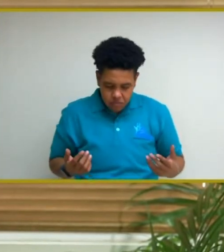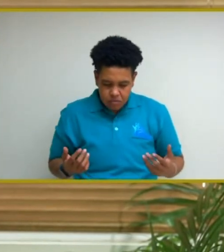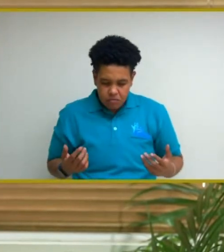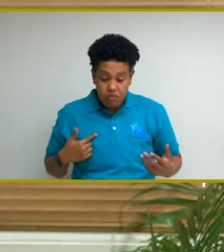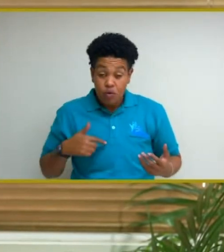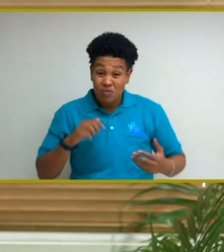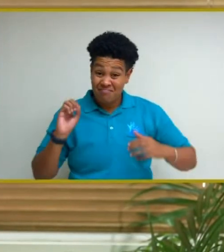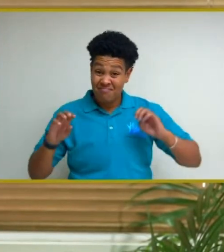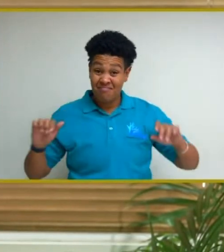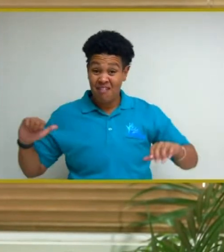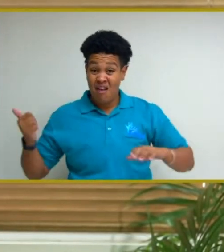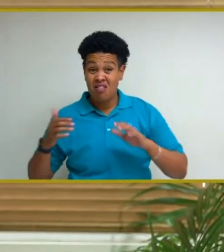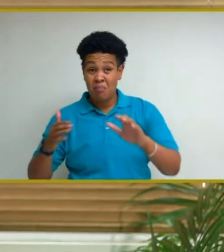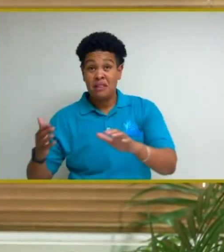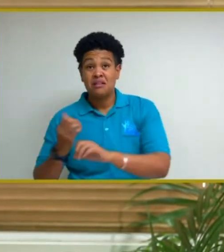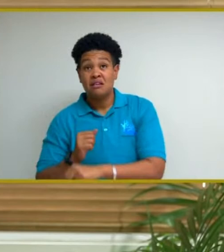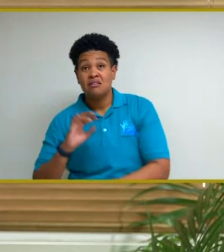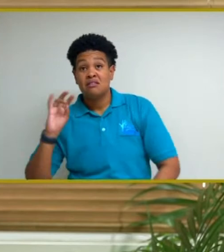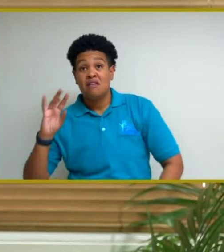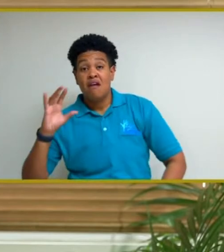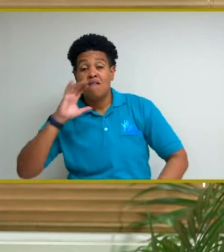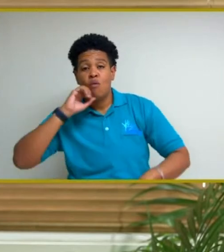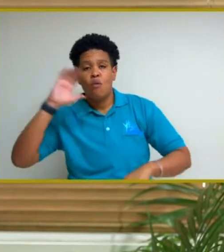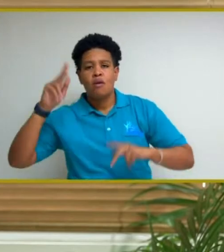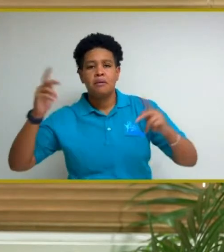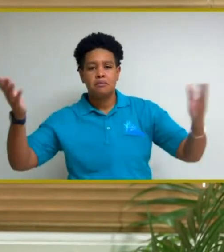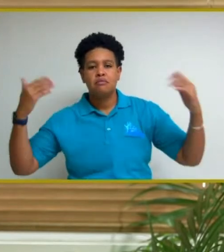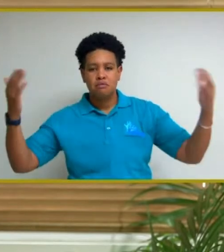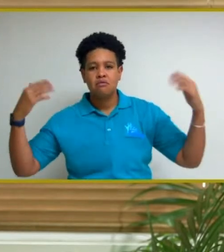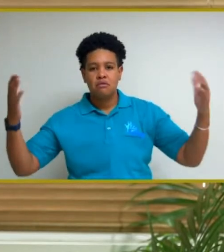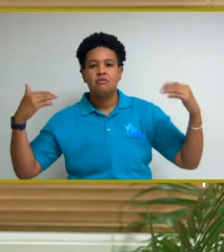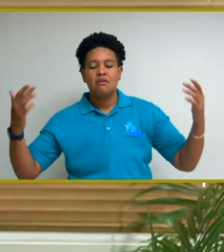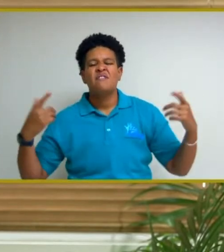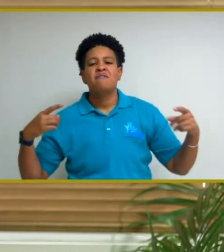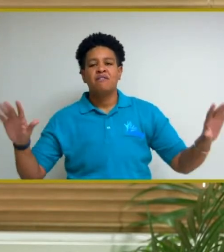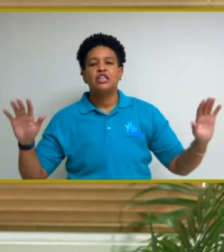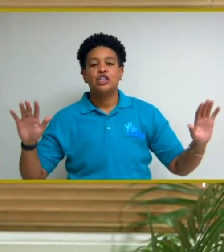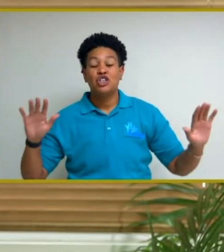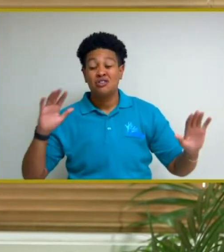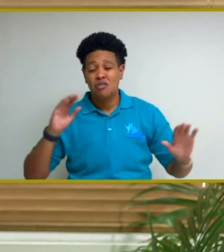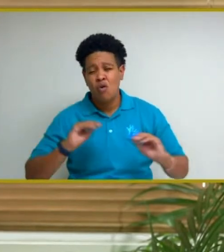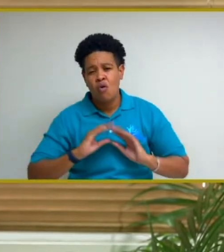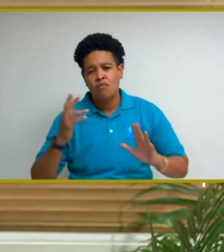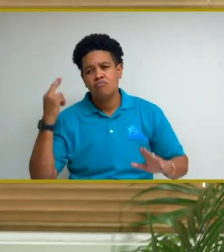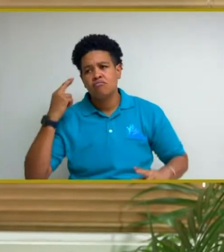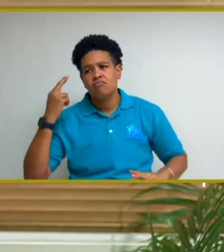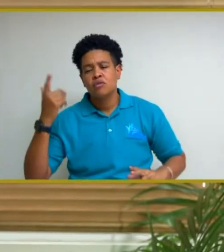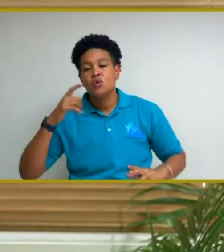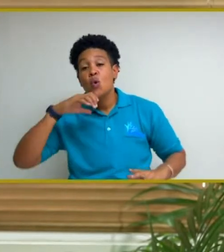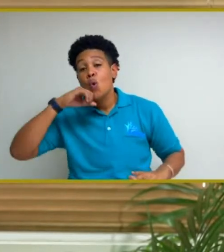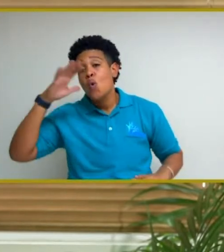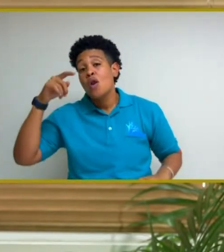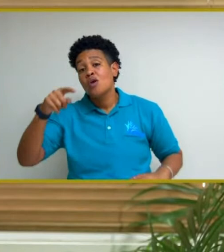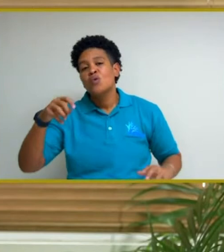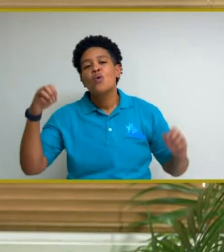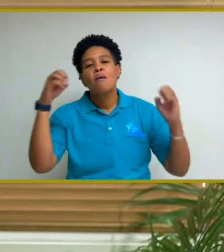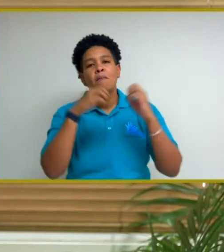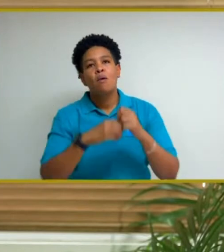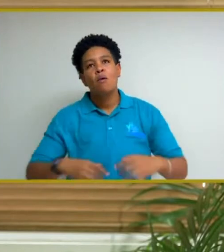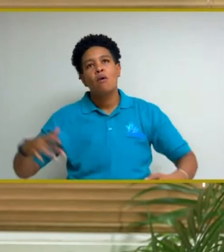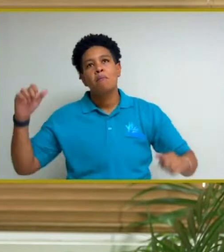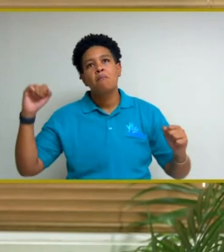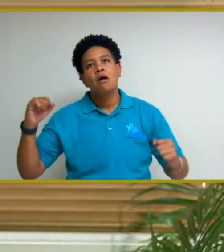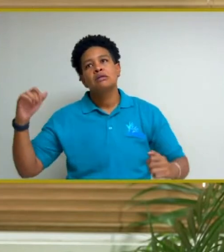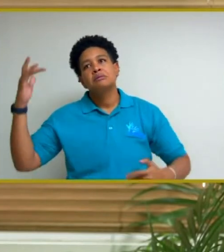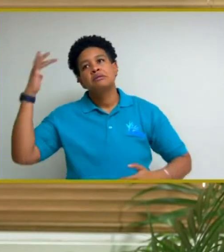the 75 years and over out. The obvious rationale for that, the older you are, the more you have comorbidities,